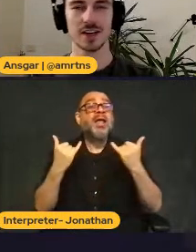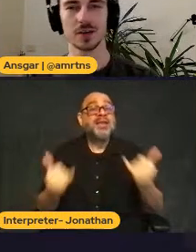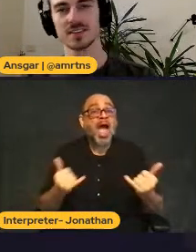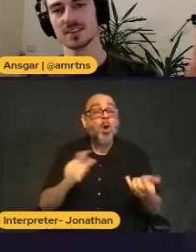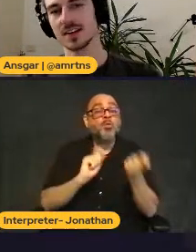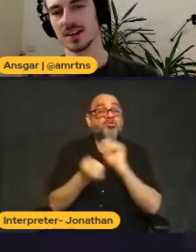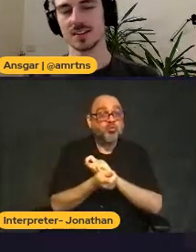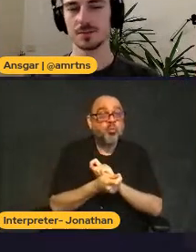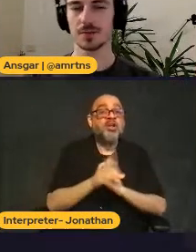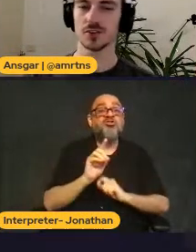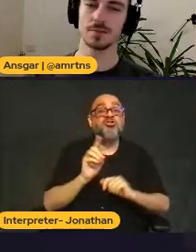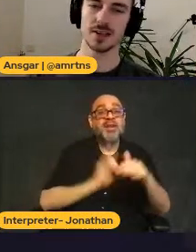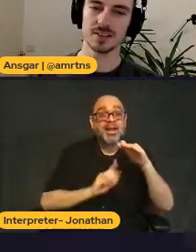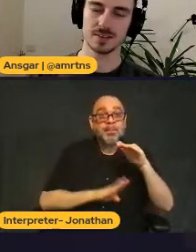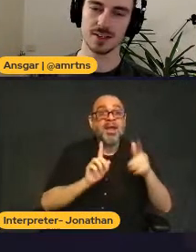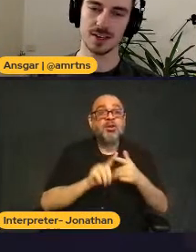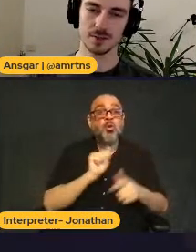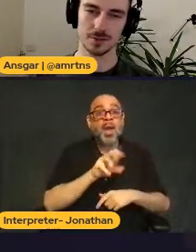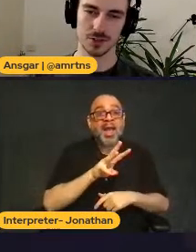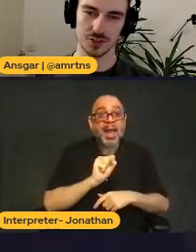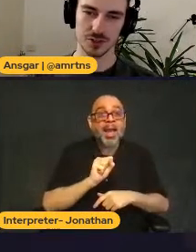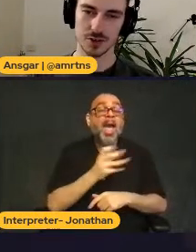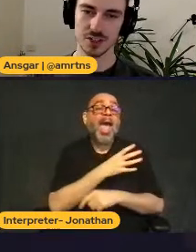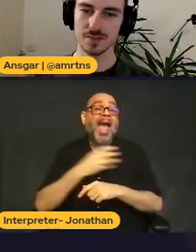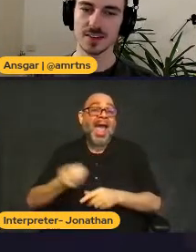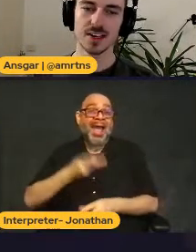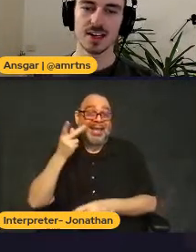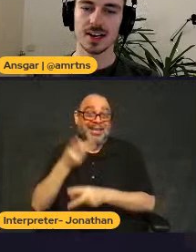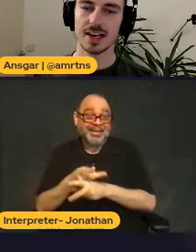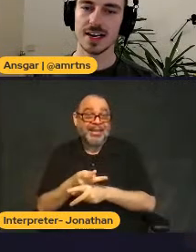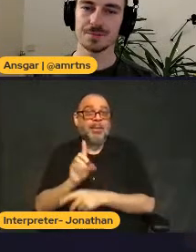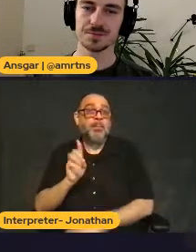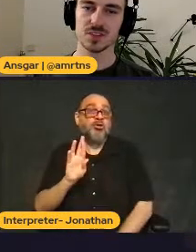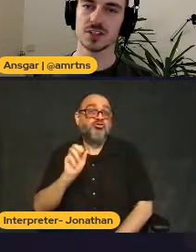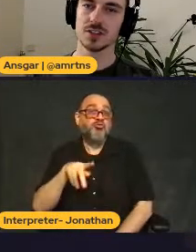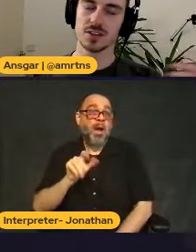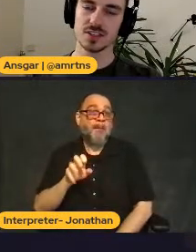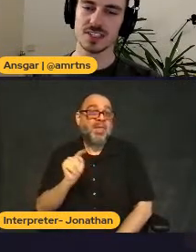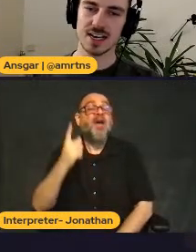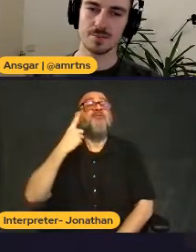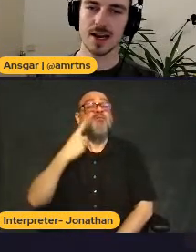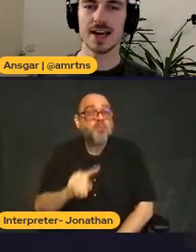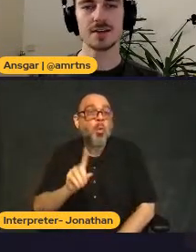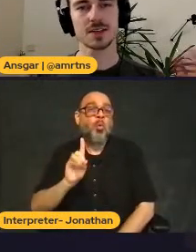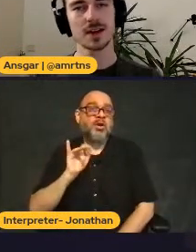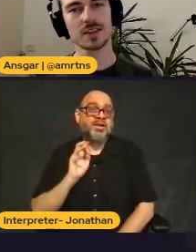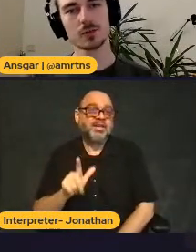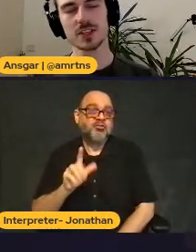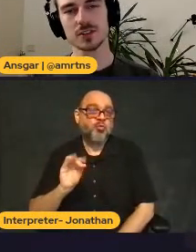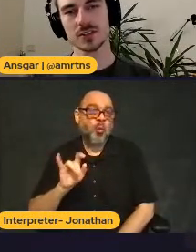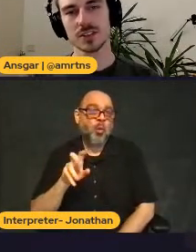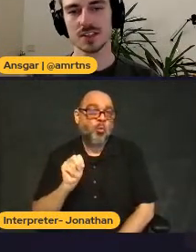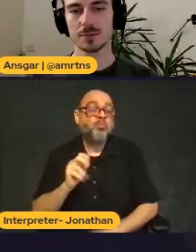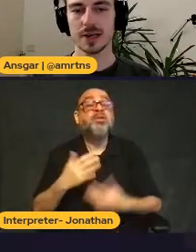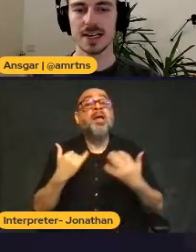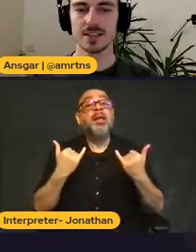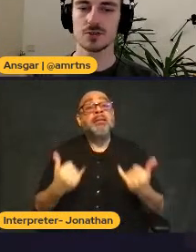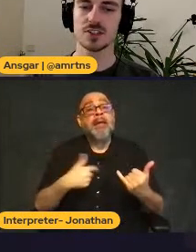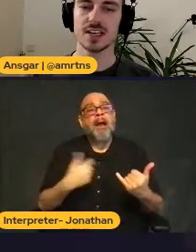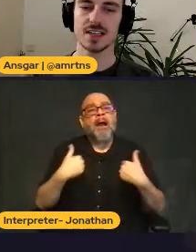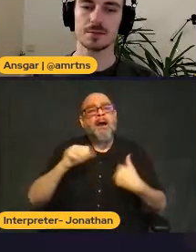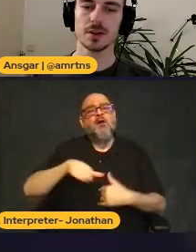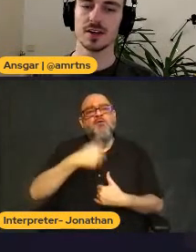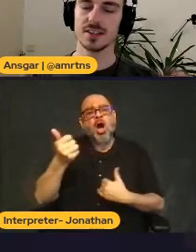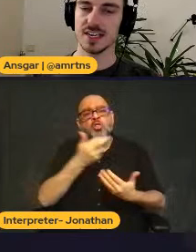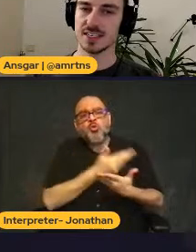database to AWS and keep the droplet for DigitalOcean. So this time I have some other resources in place